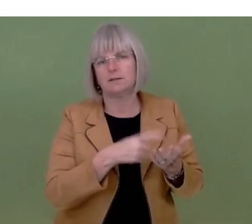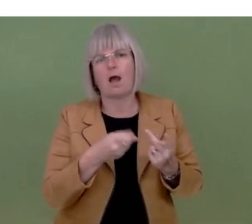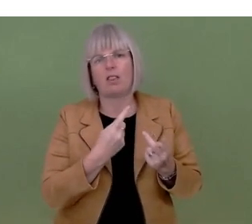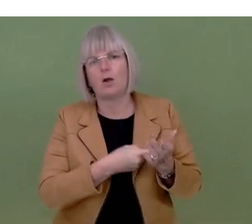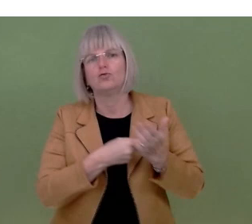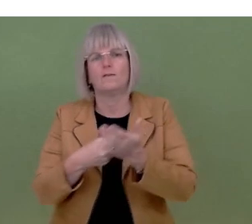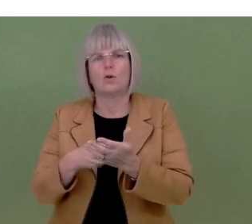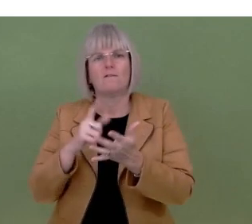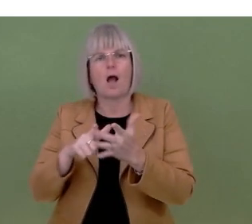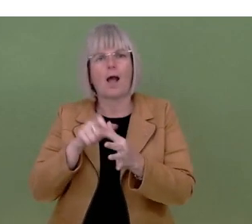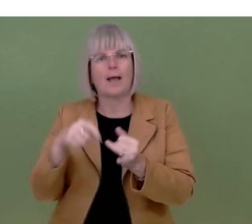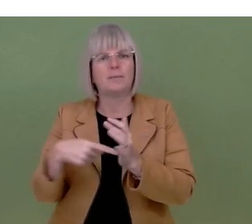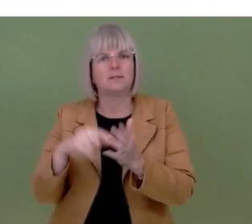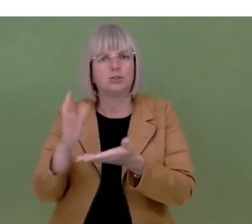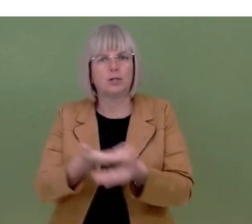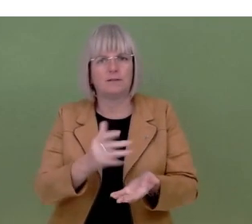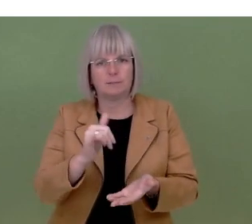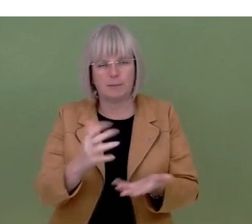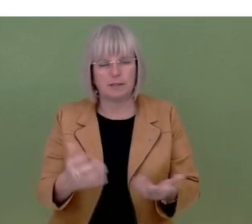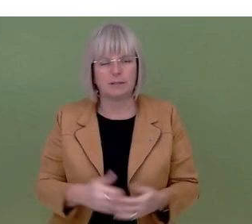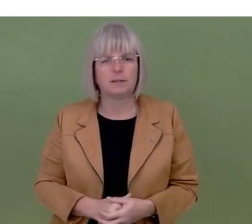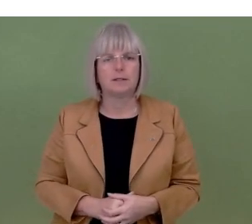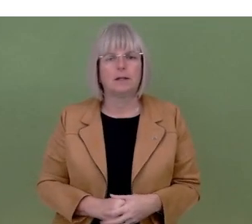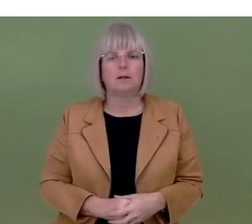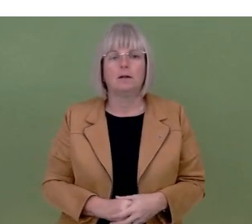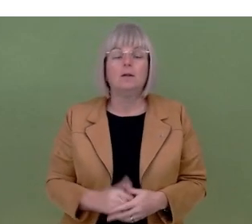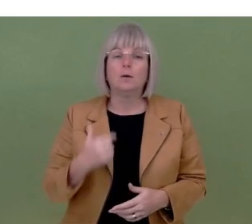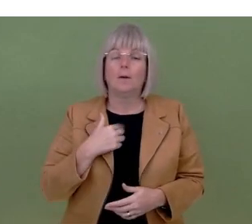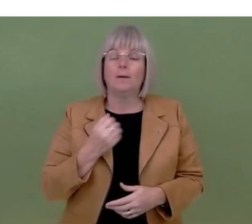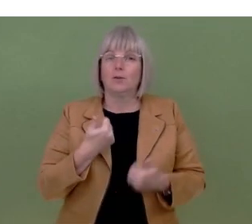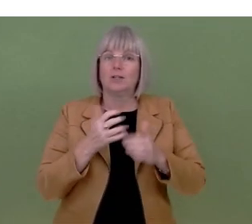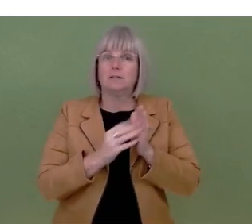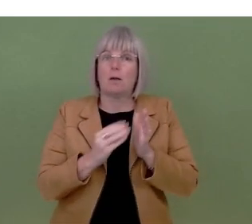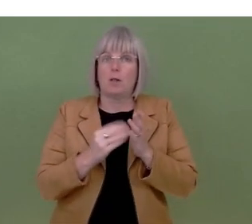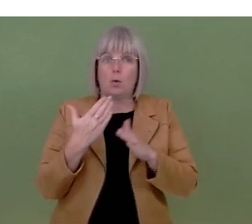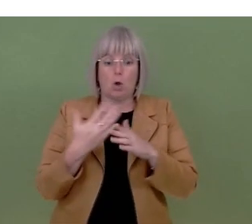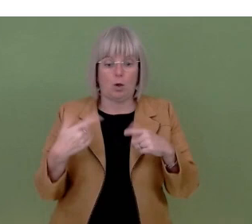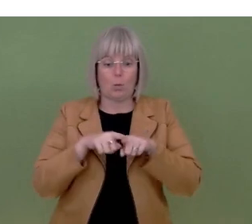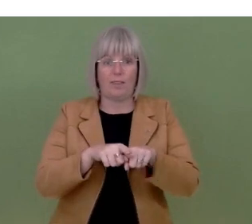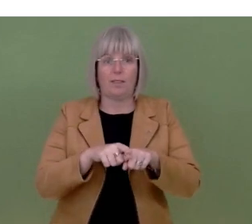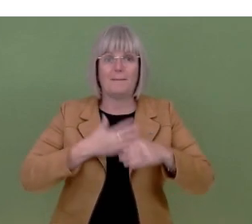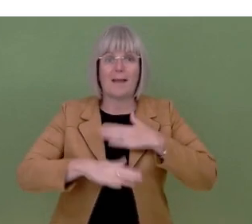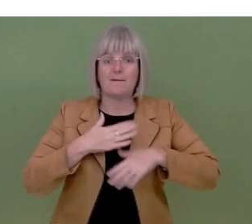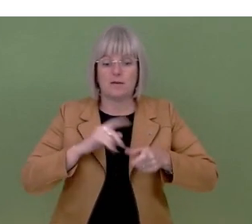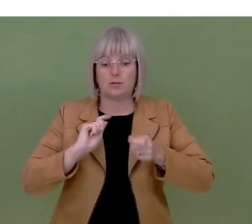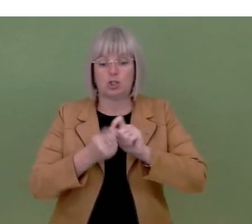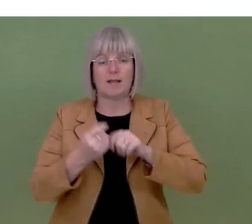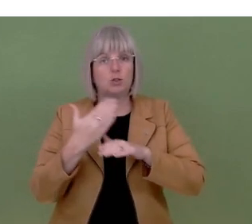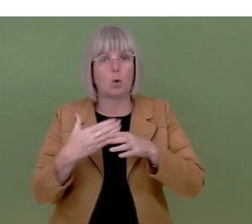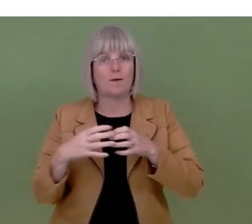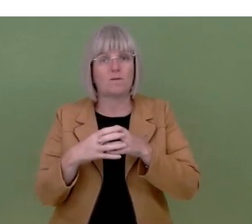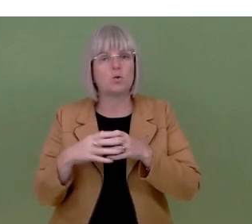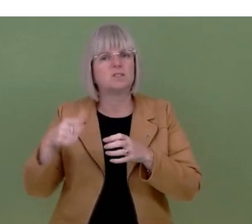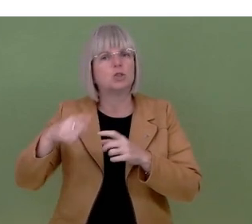as well. So we've had some good examples when they've worked alongside other behaviour change workforce colleagues, such as Social Prescriber,